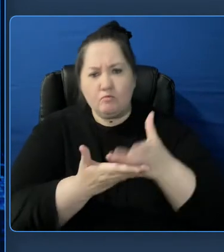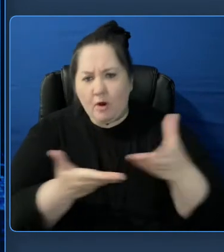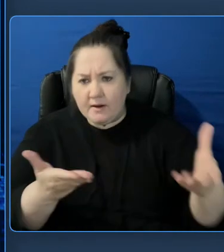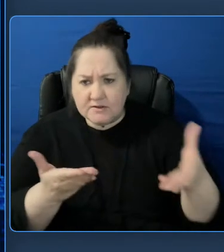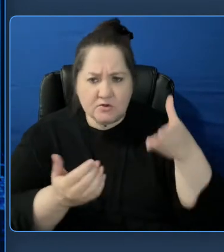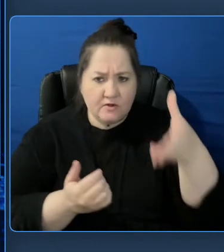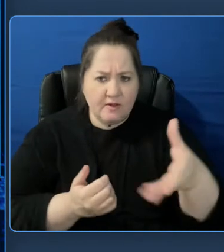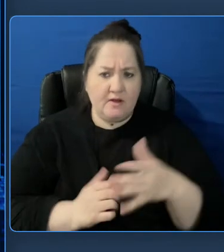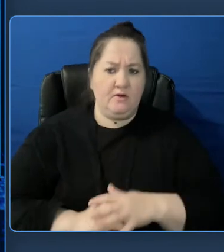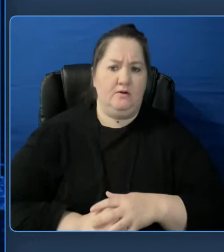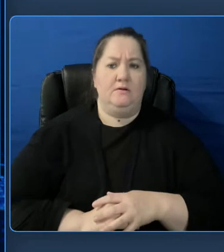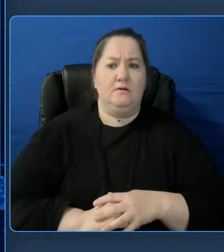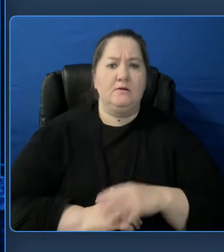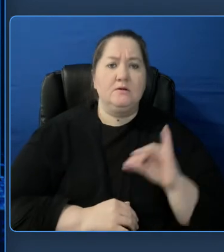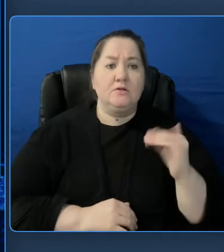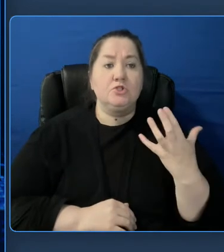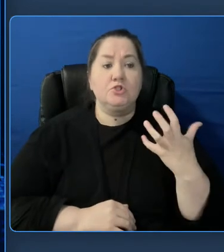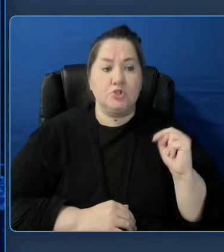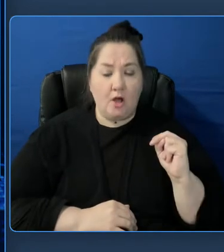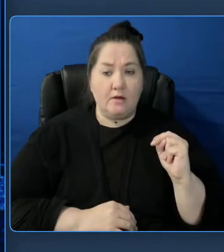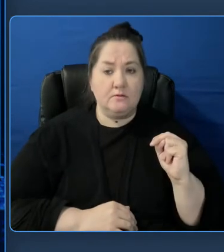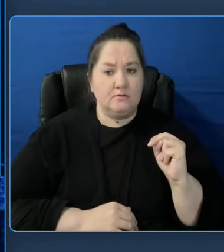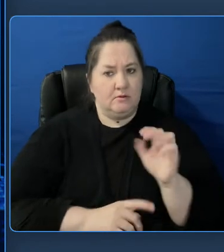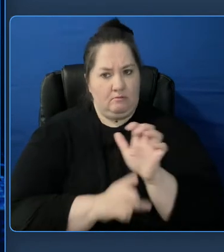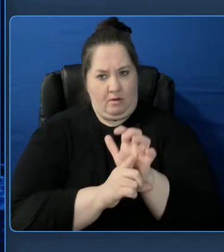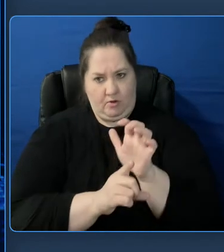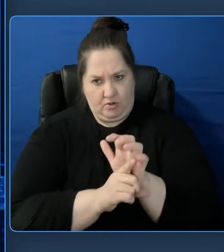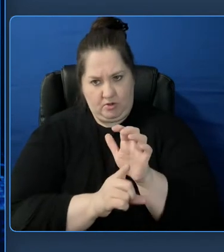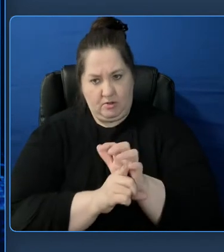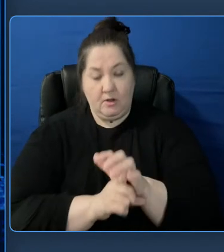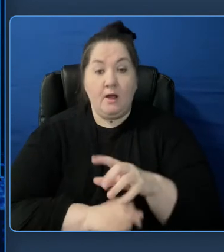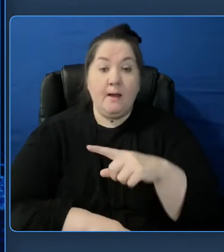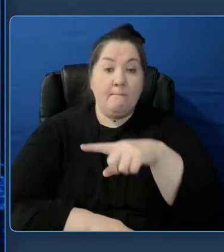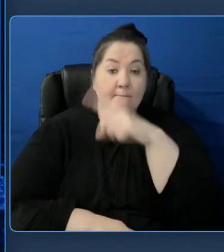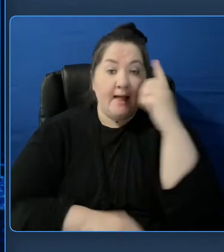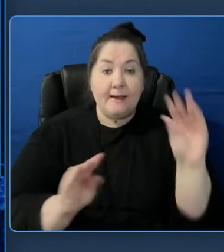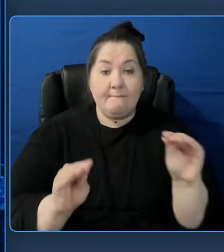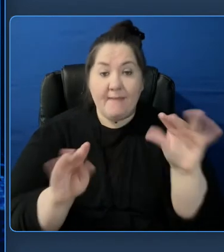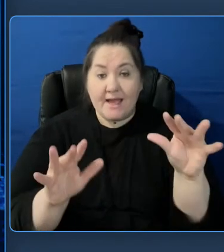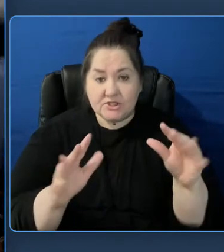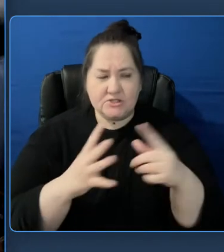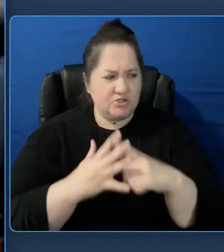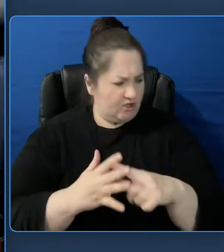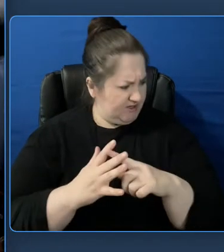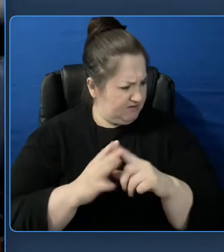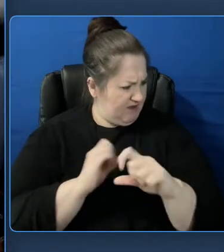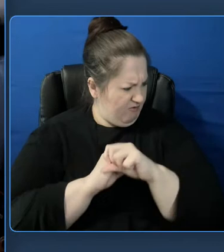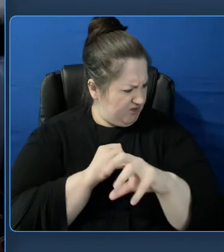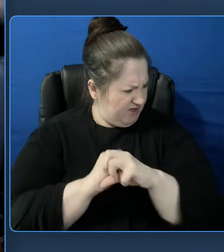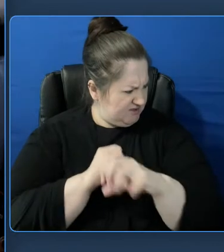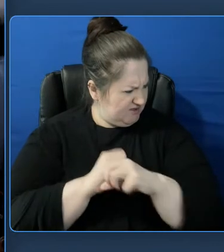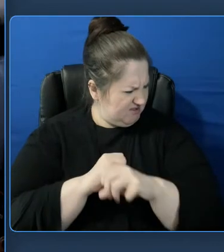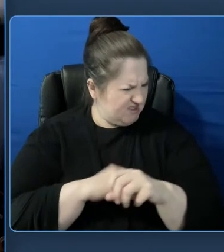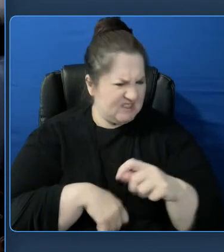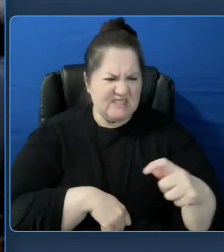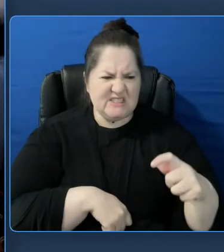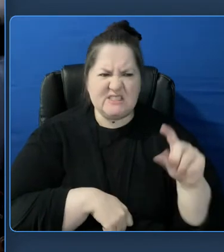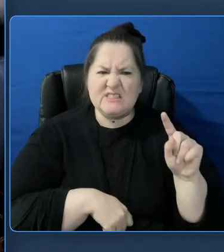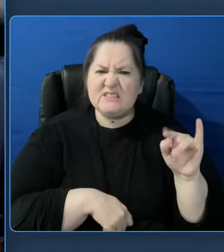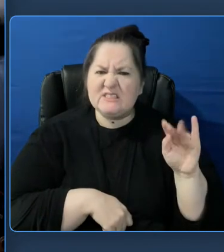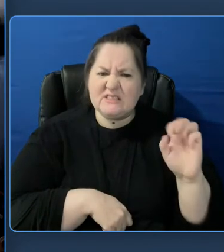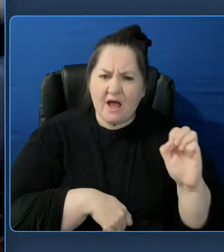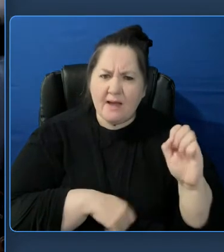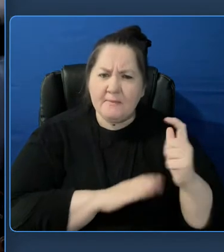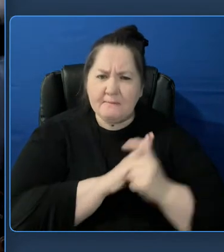John? They're very, very popular. In fact, once Blackmagic started advertising, what magazine was it, Alex? Was it Time Magazine or